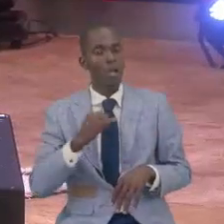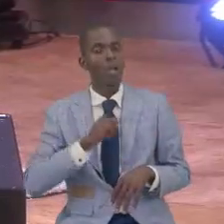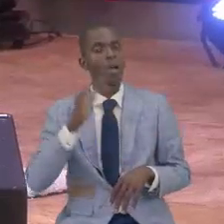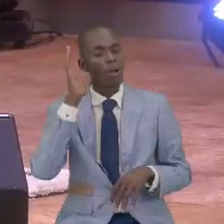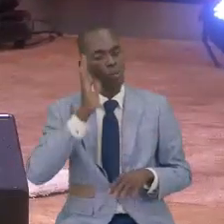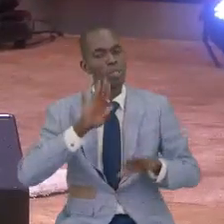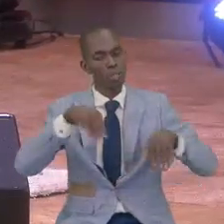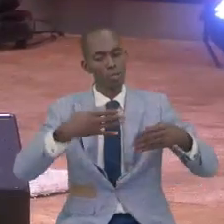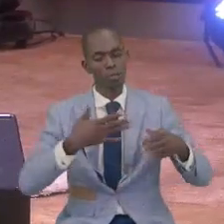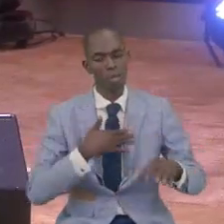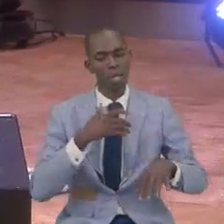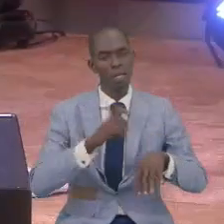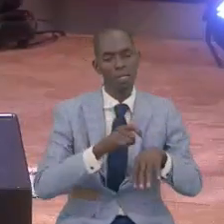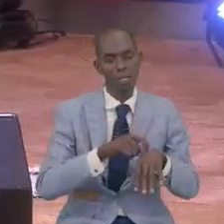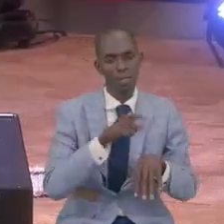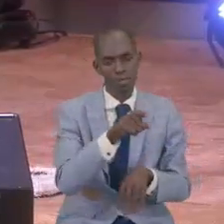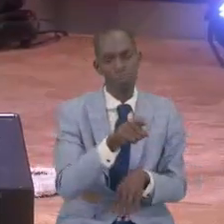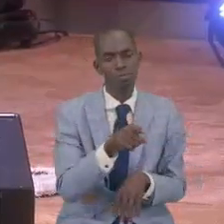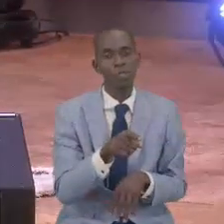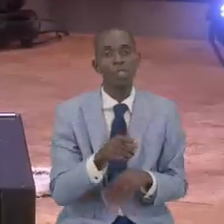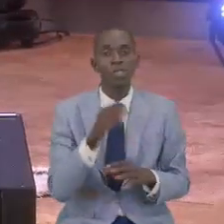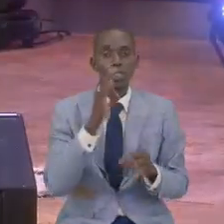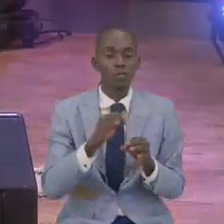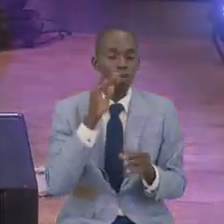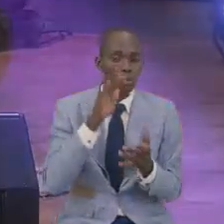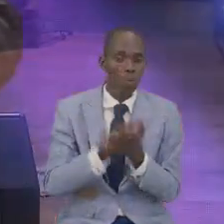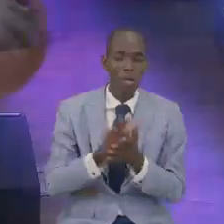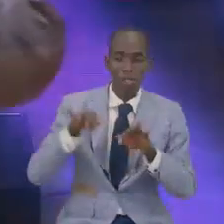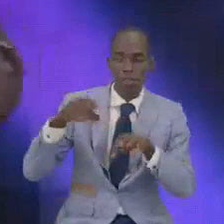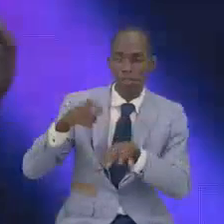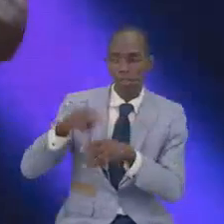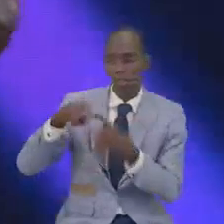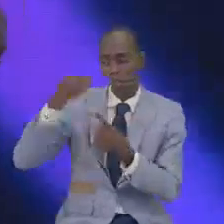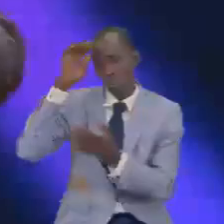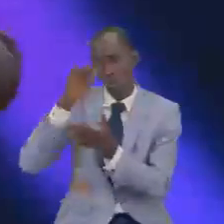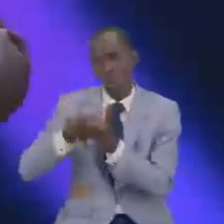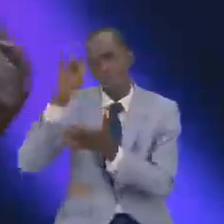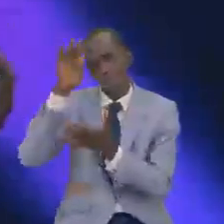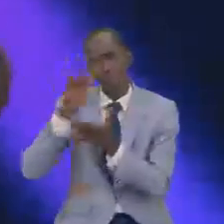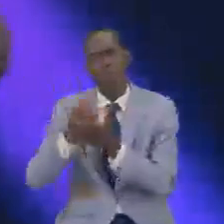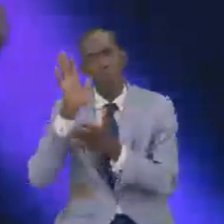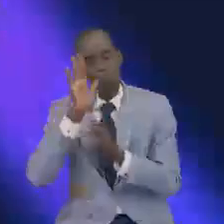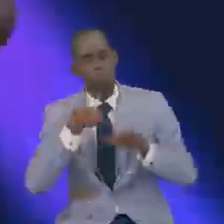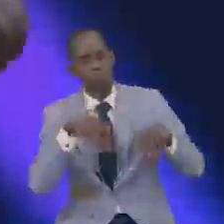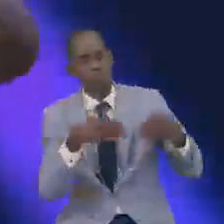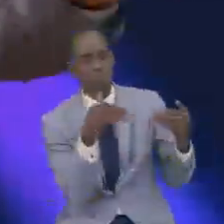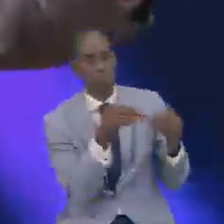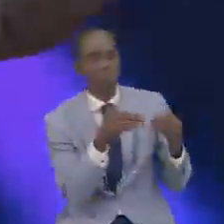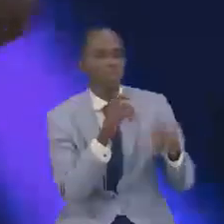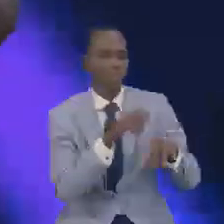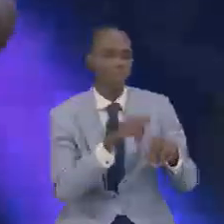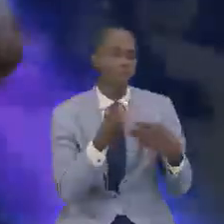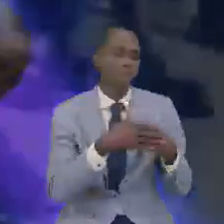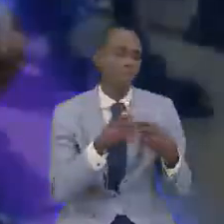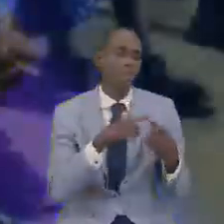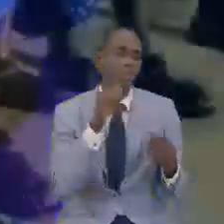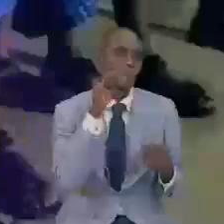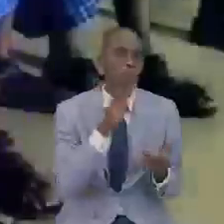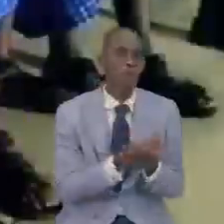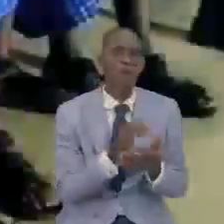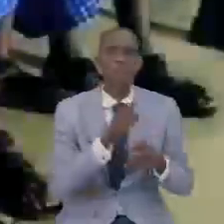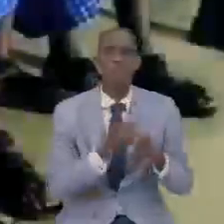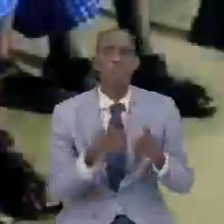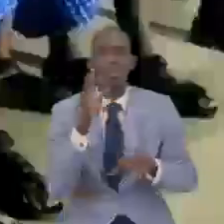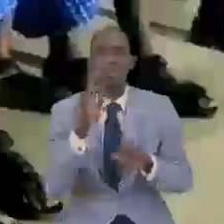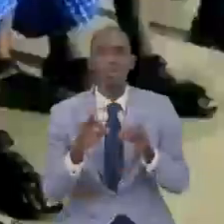her, your wife, she too will have time for you. But if you have hobbies and things you are looking at